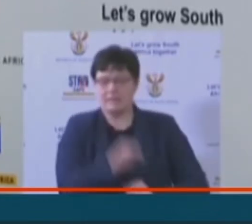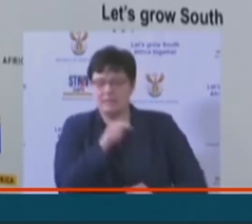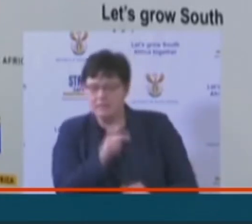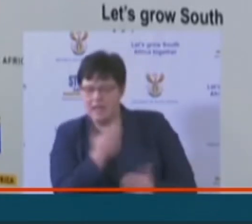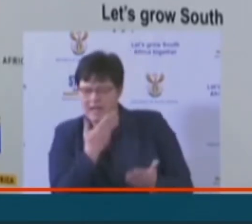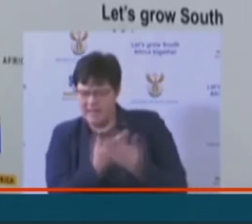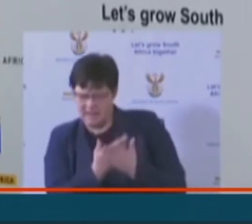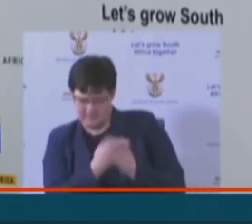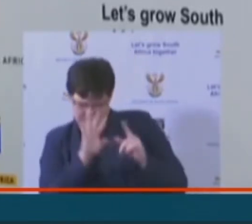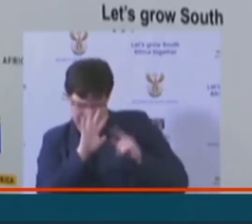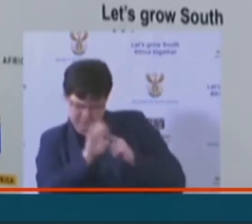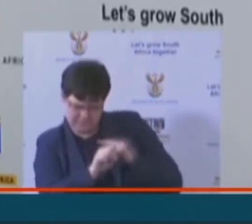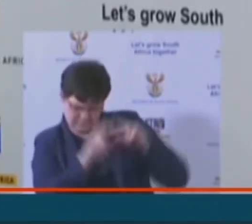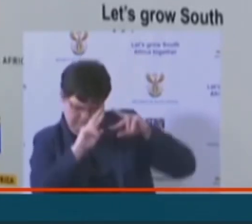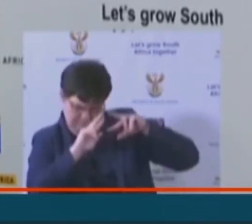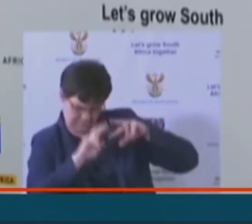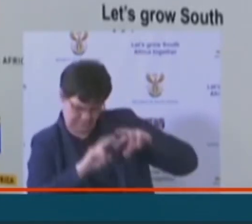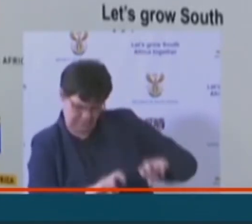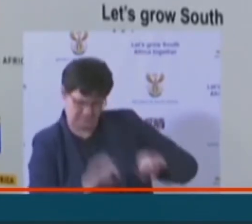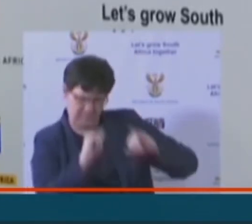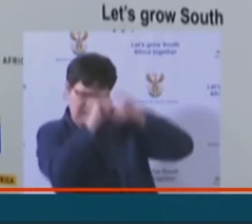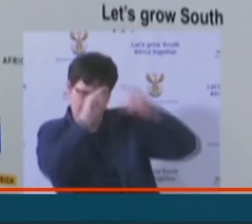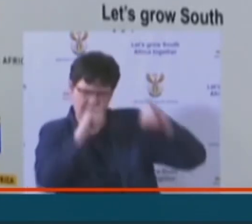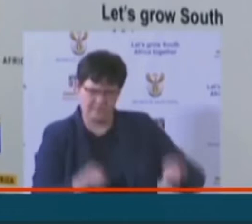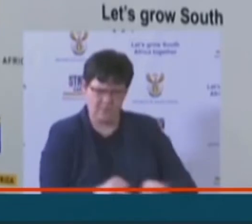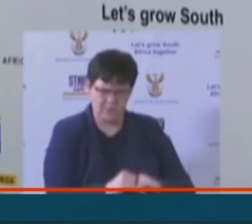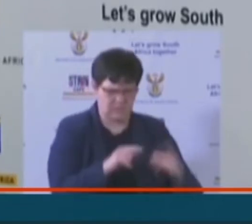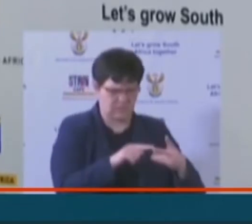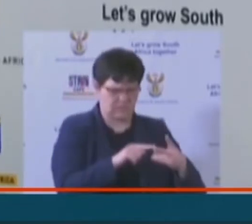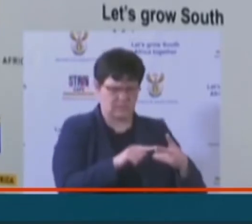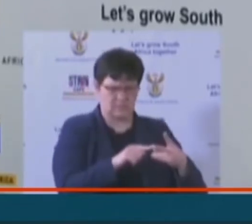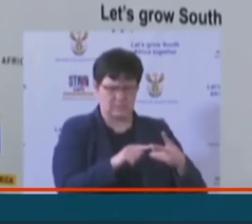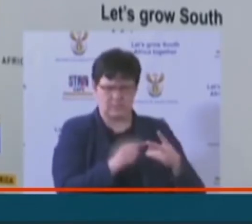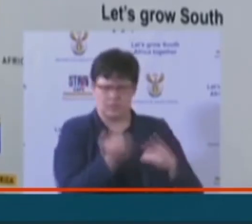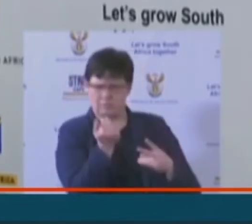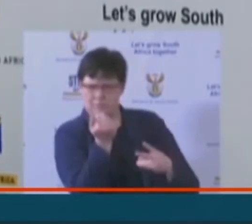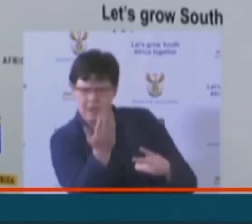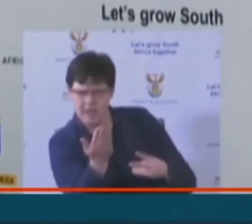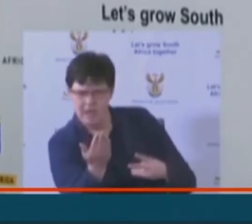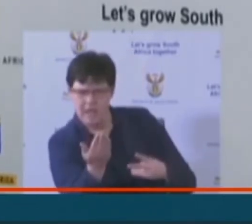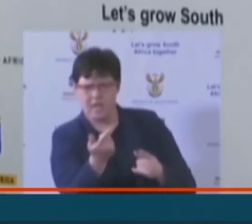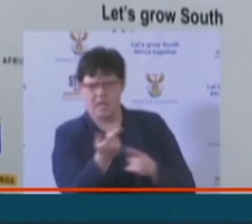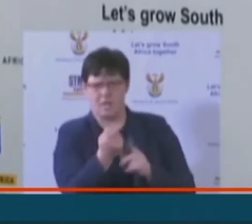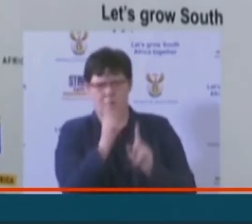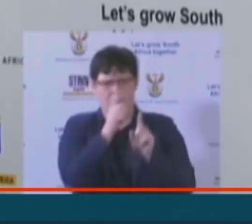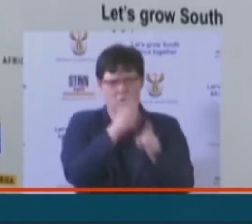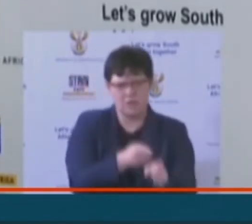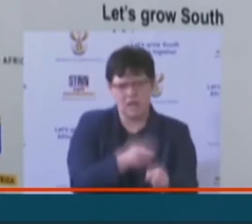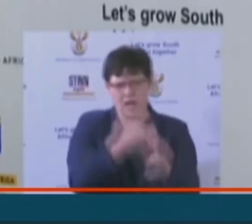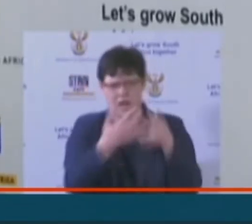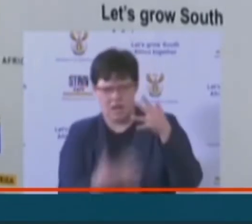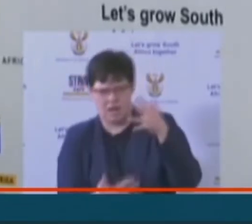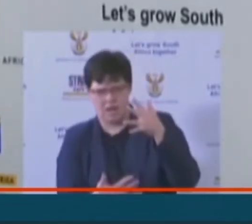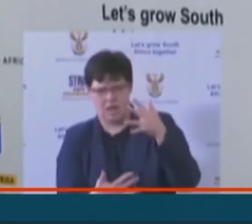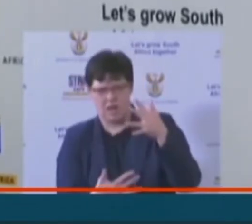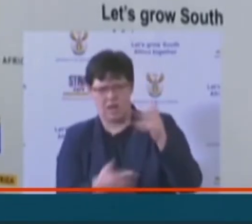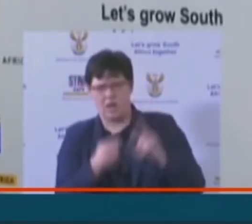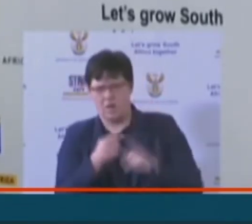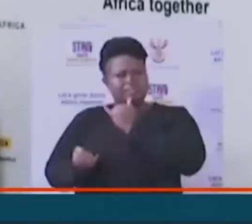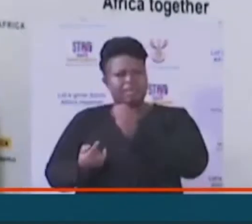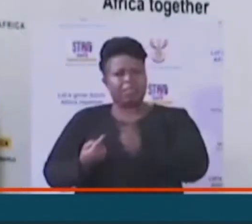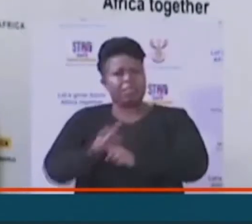to go very deep into areas where, shall I say, eagles